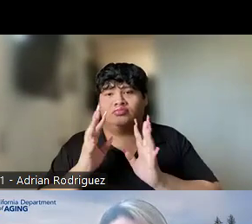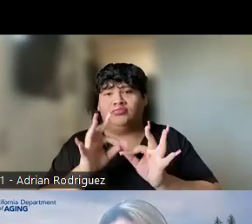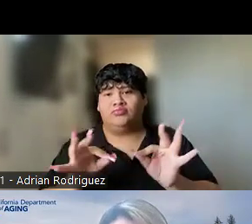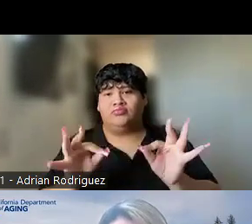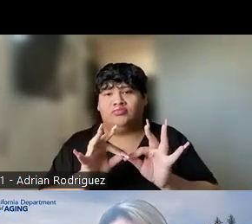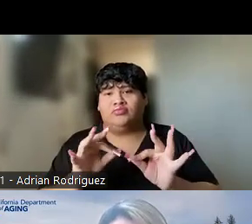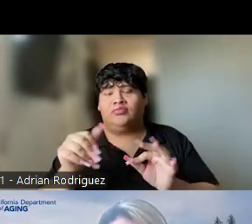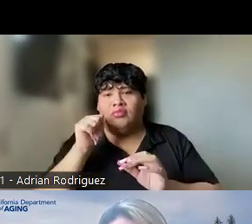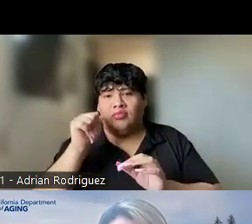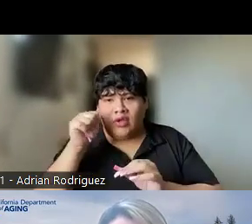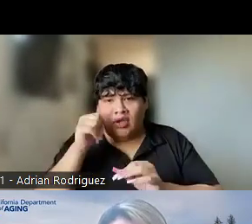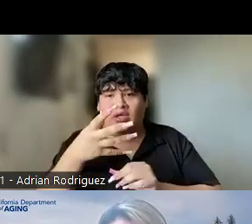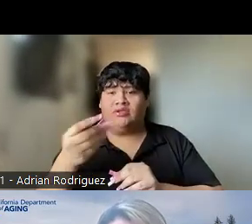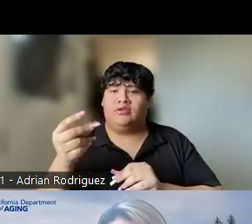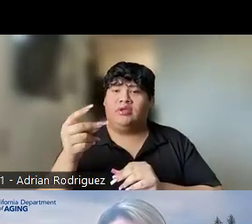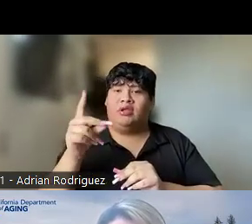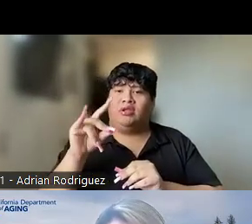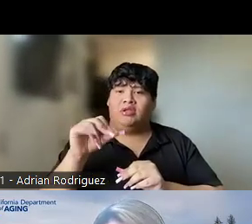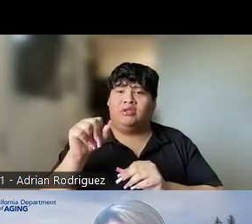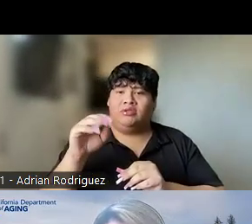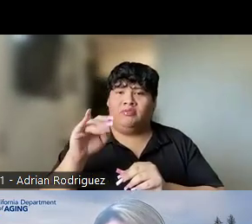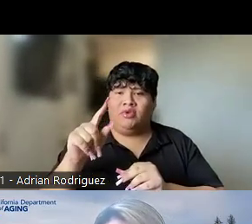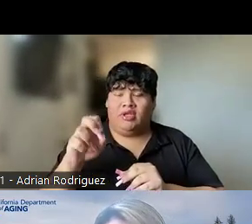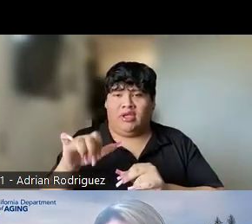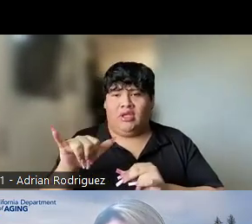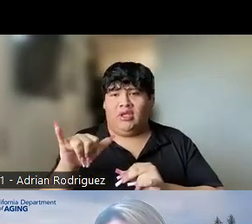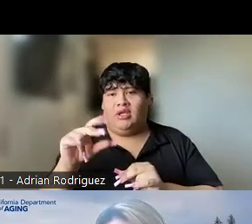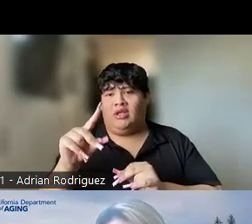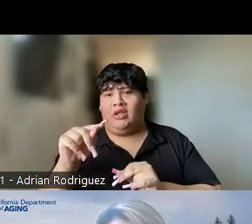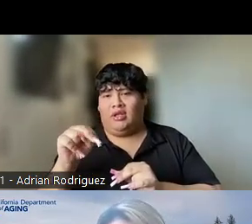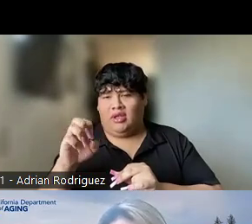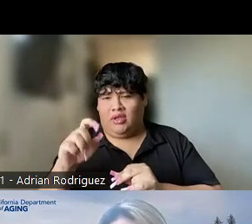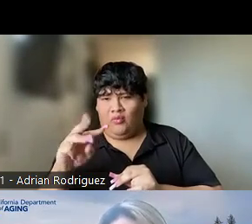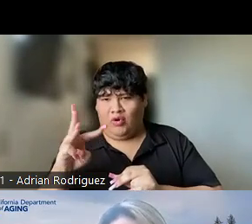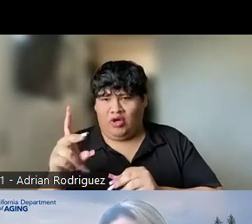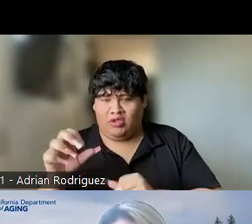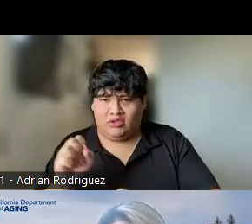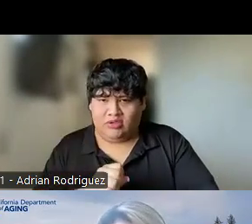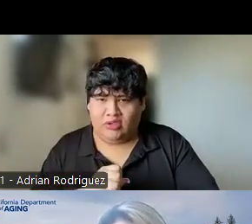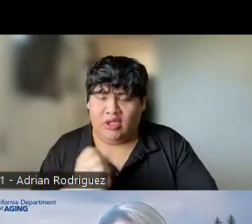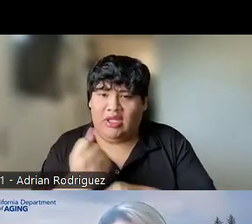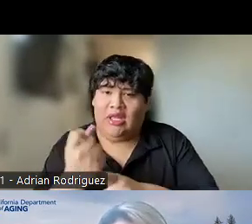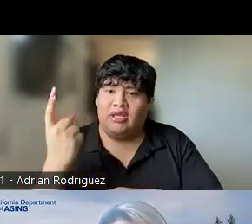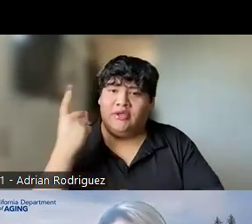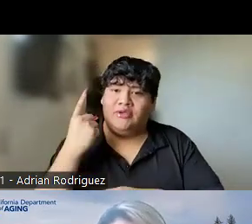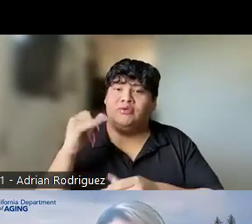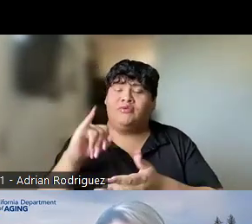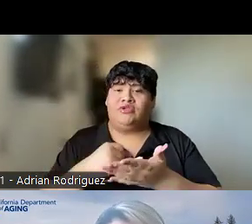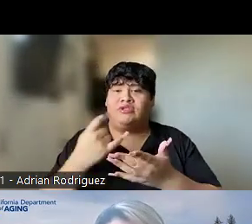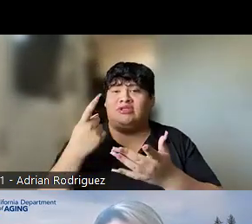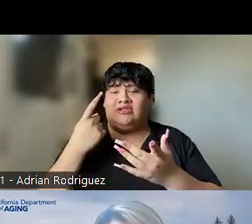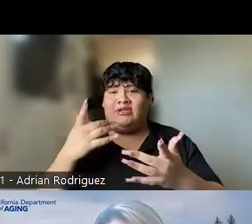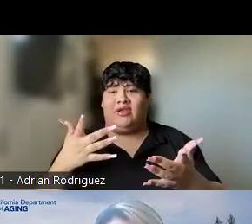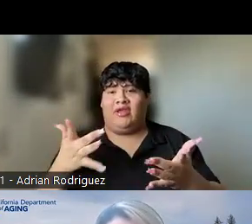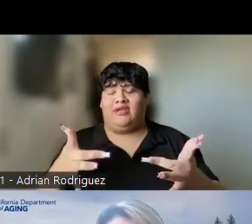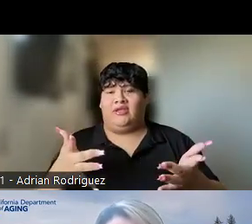bridging aging and disability networks, which is really central to MPA Goal 3. Last year, we celebrated the